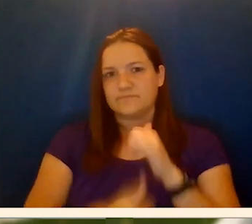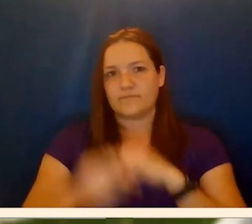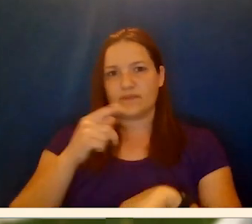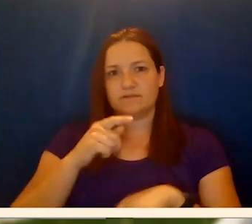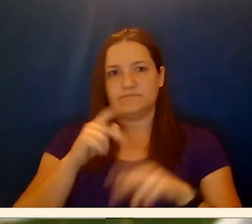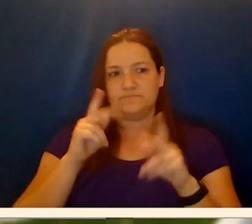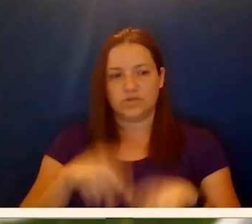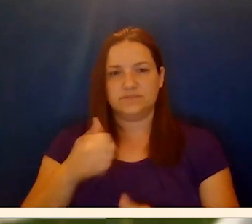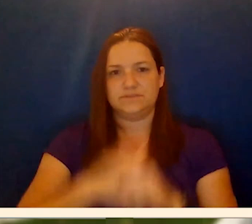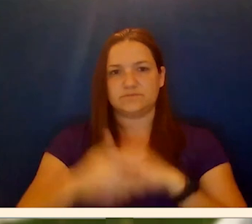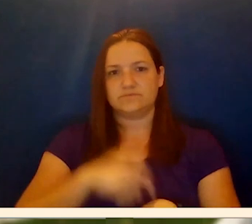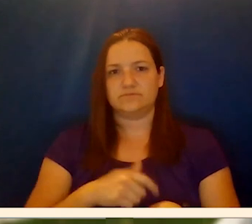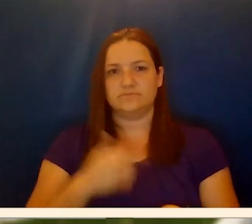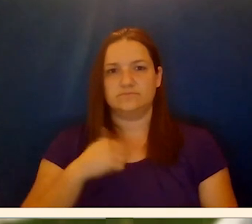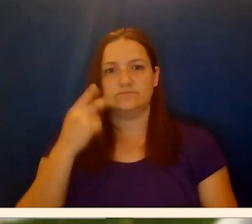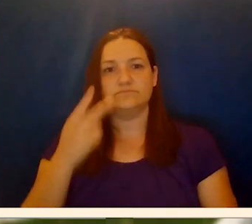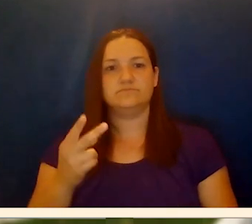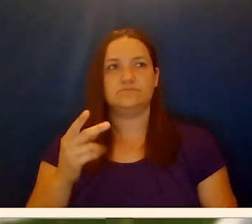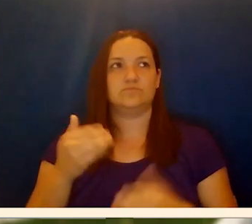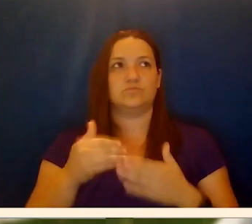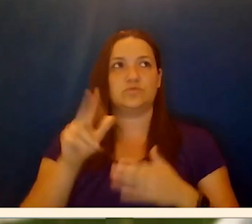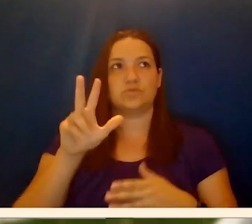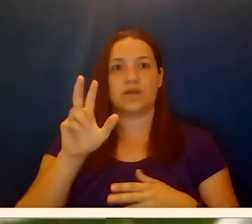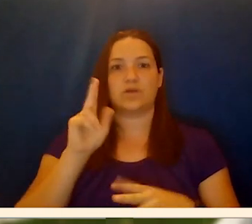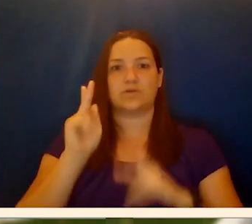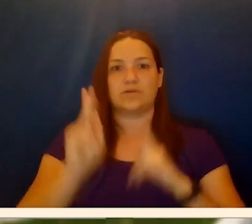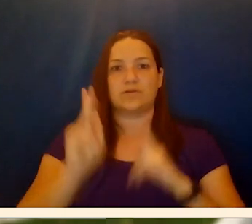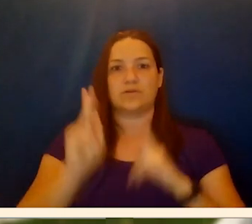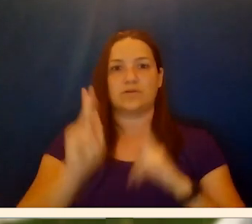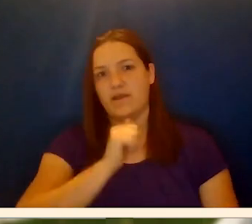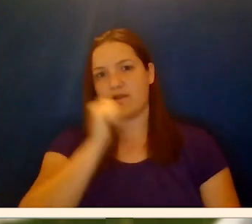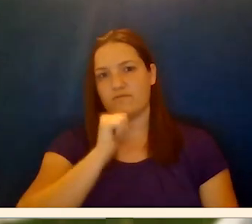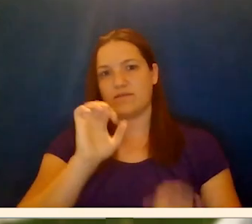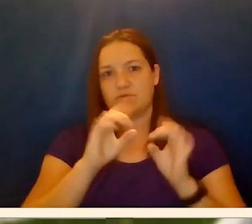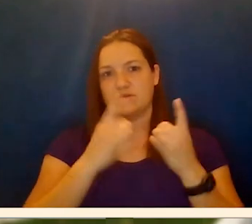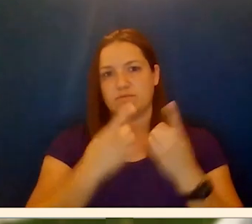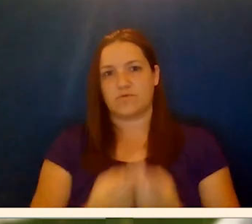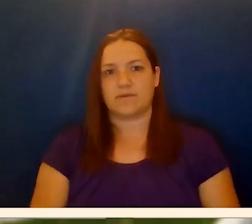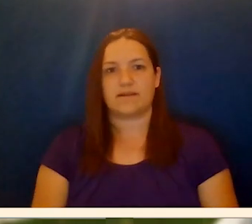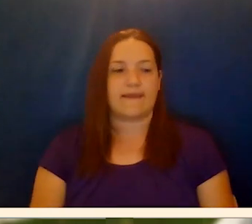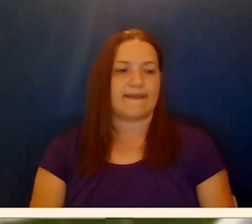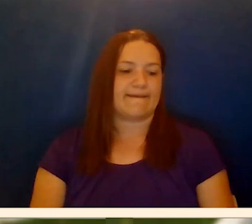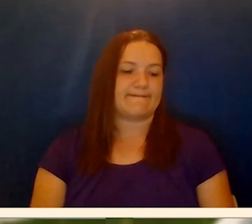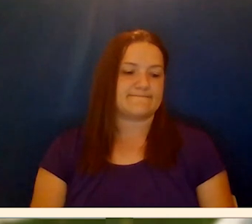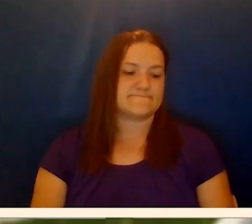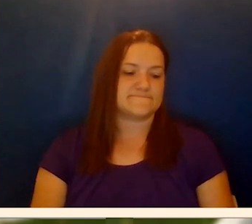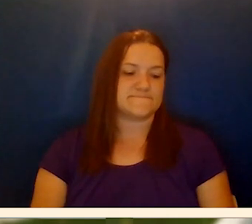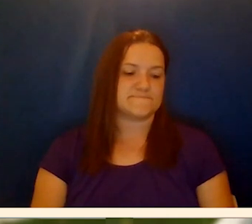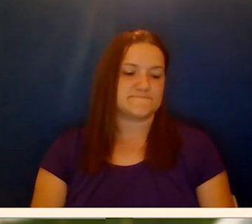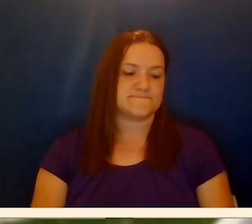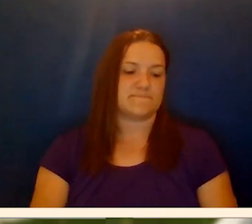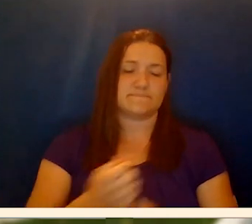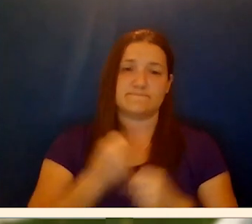time. We see almost 300 people a day in the emergency department. And I do get